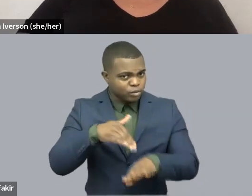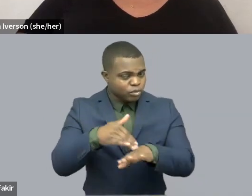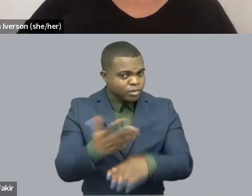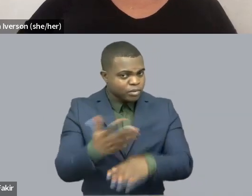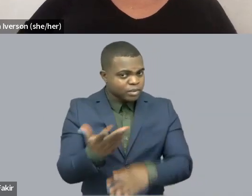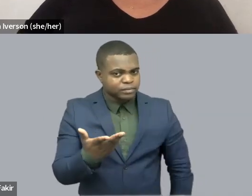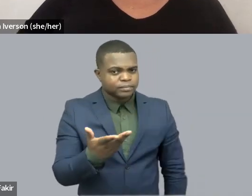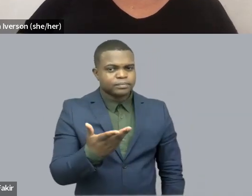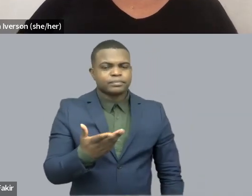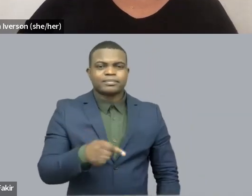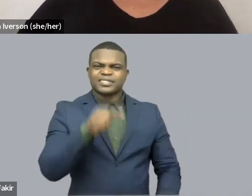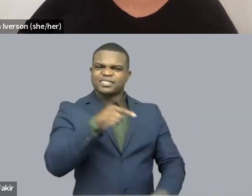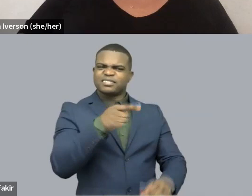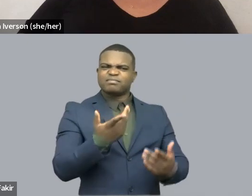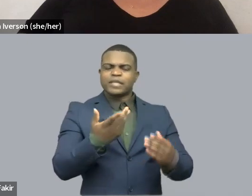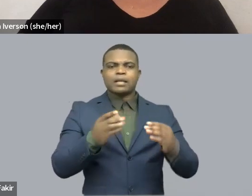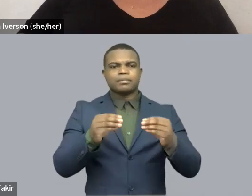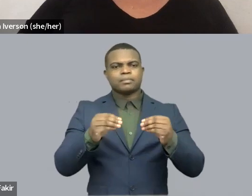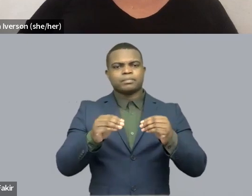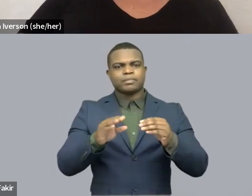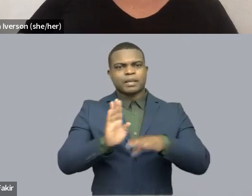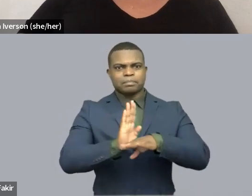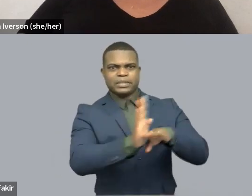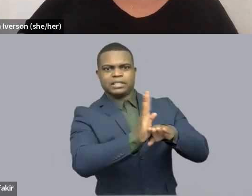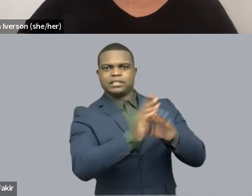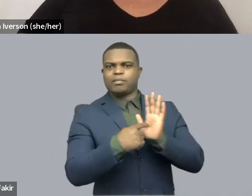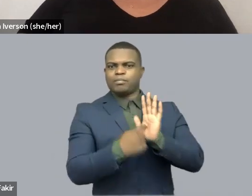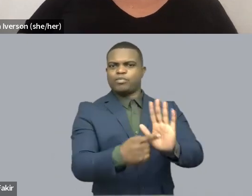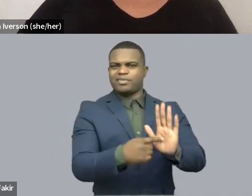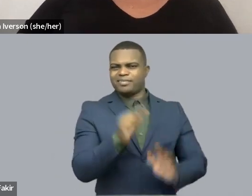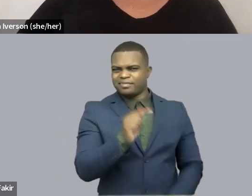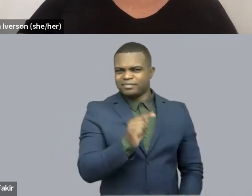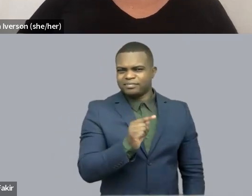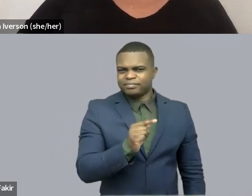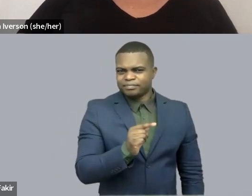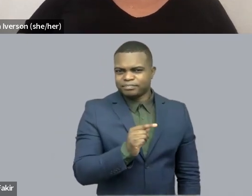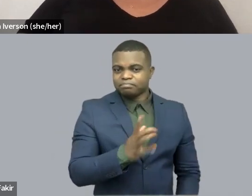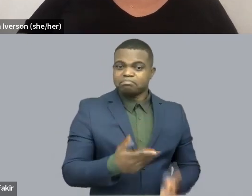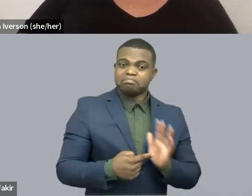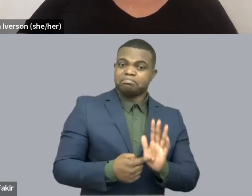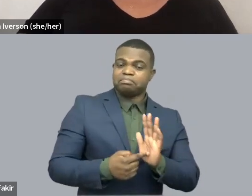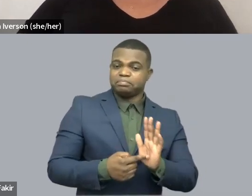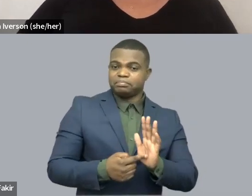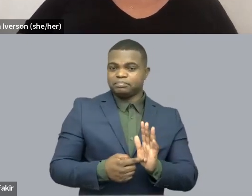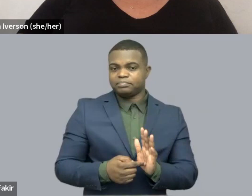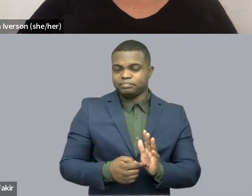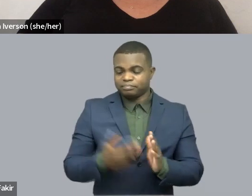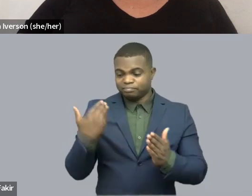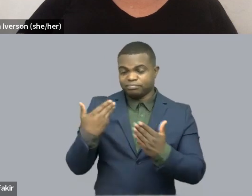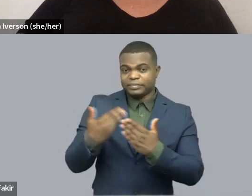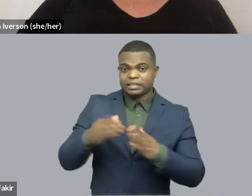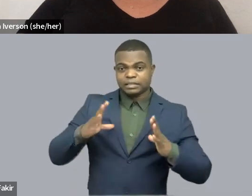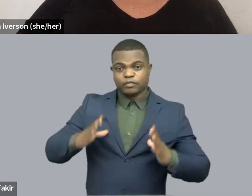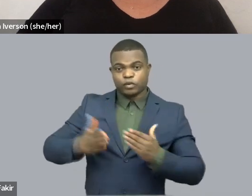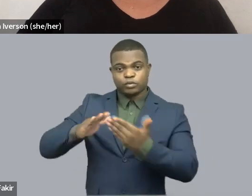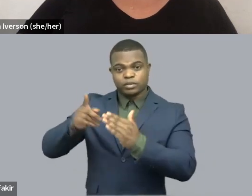when it comes, for example, to spyware. So we said how we can contribute. And for example, in January, we will start specifically